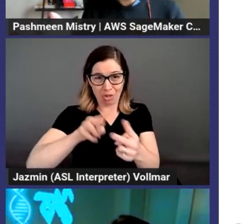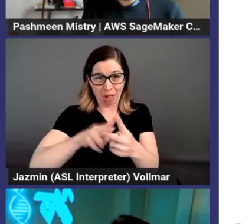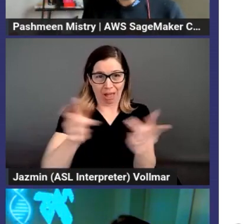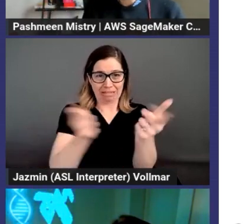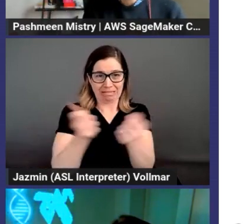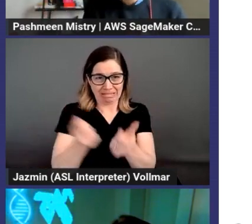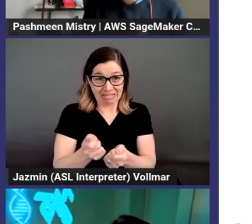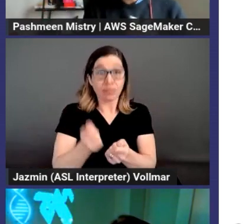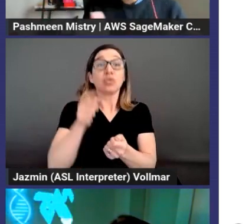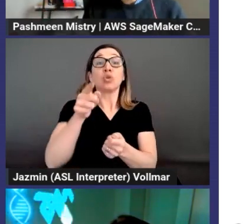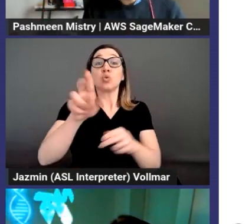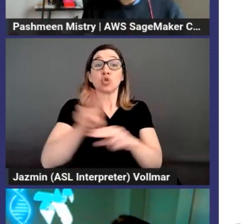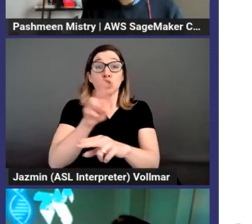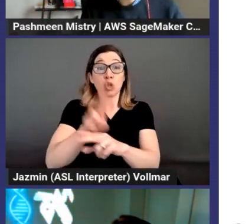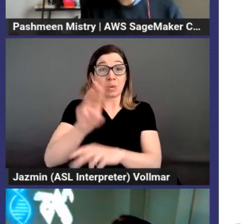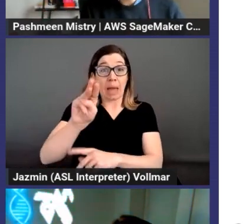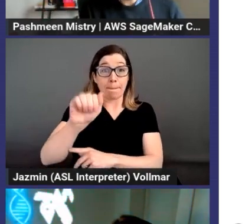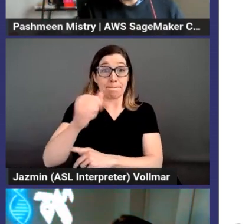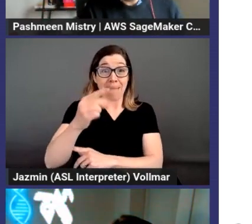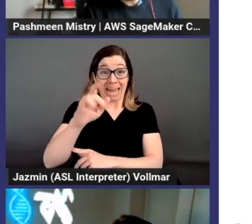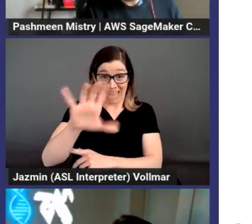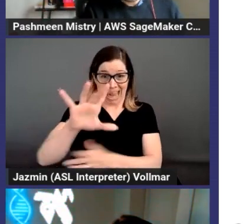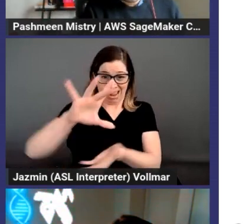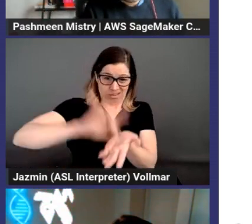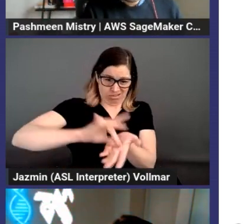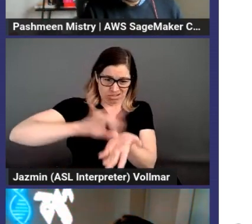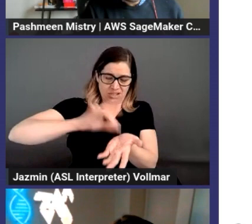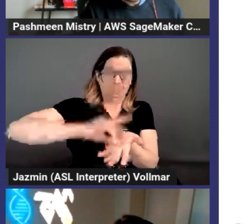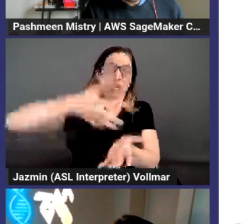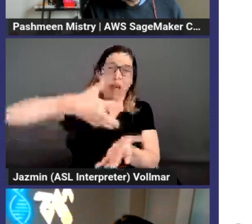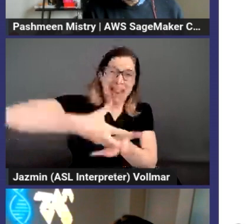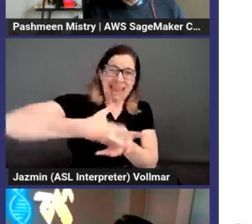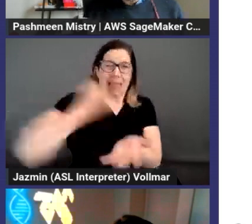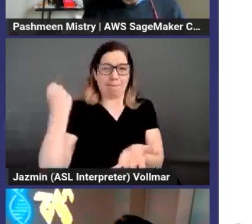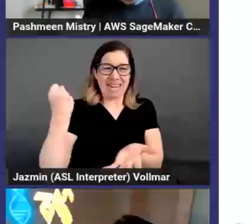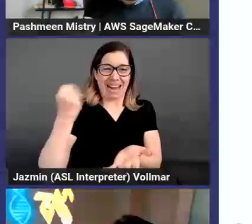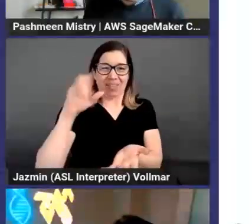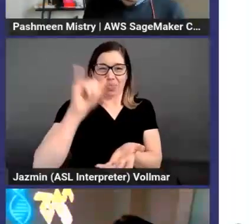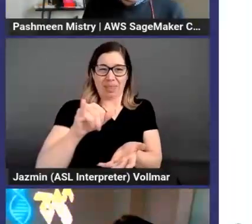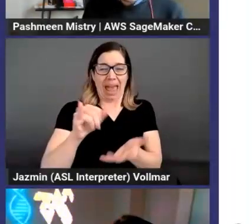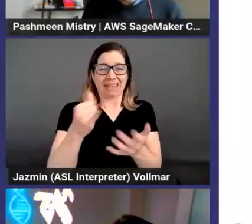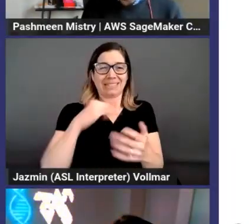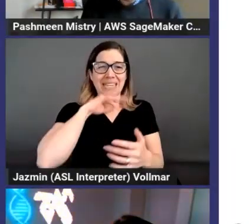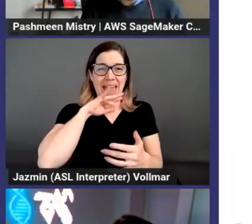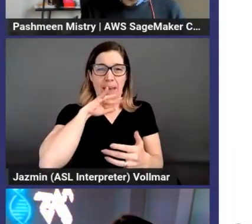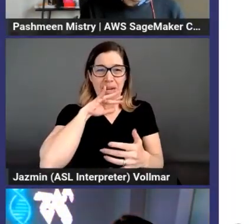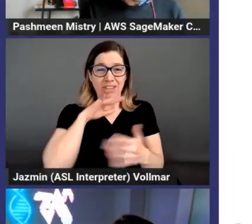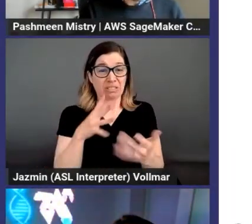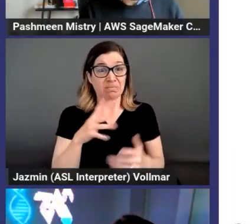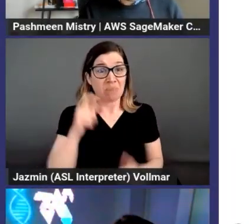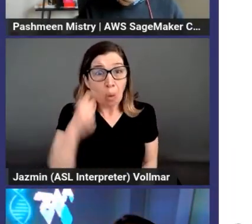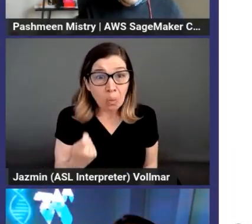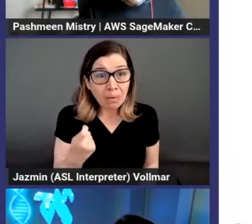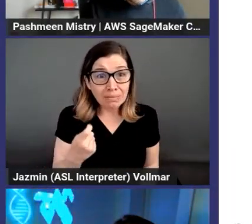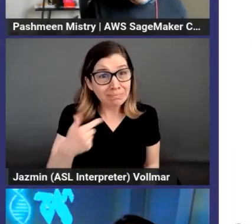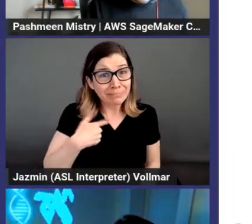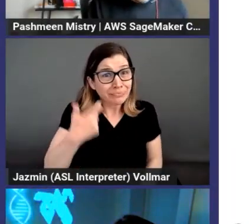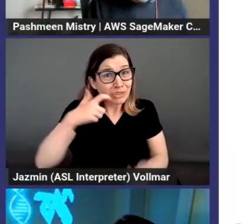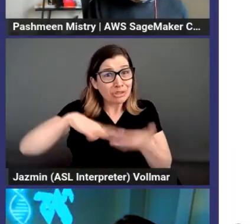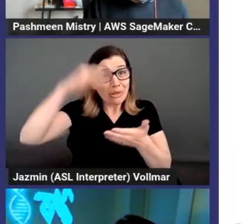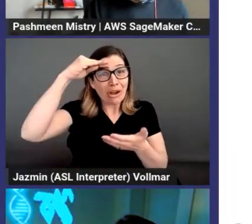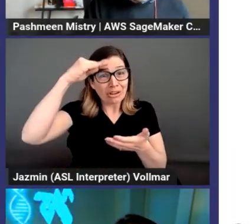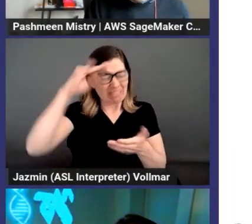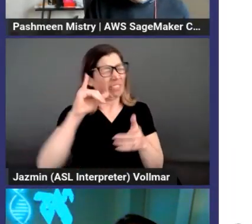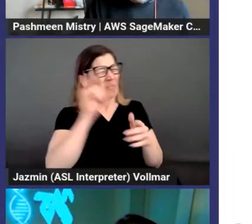these magnetic tiles to eliminate such contamination. It's pretty cool, something that I learned.